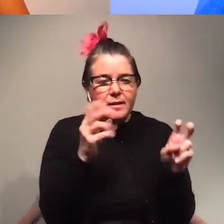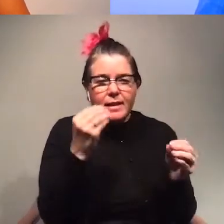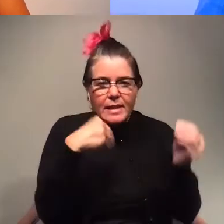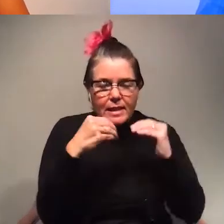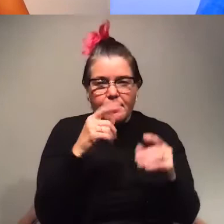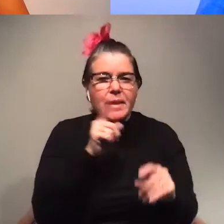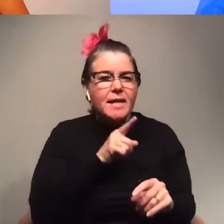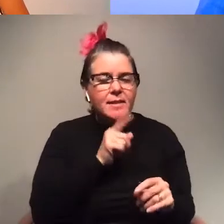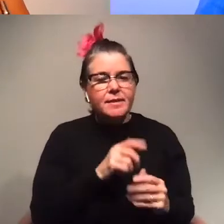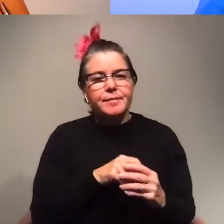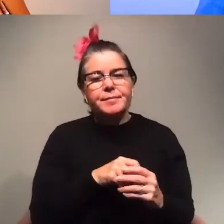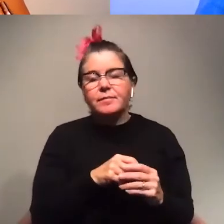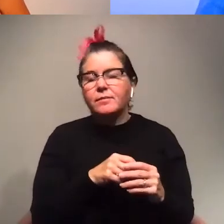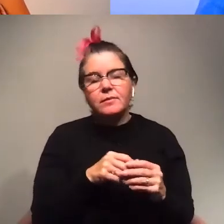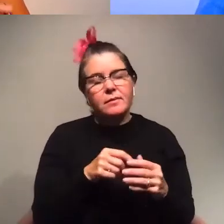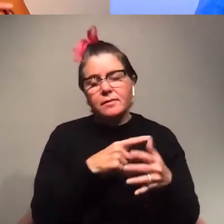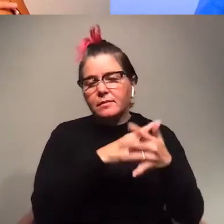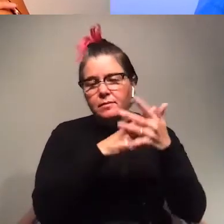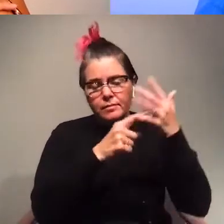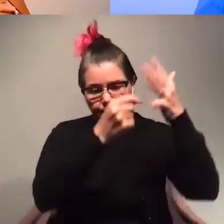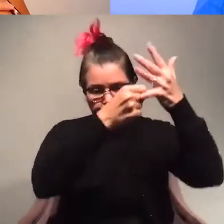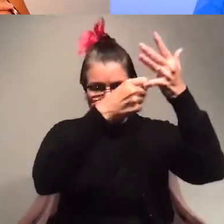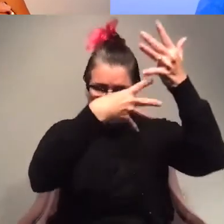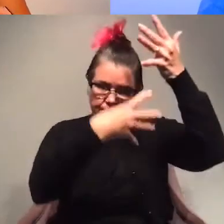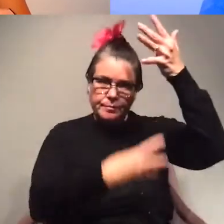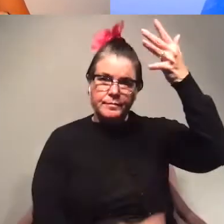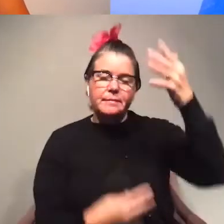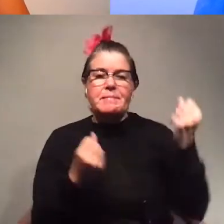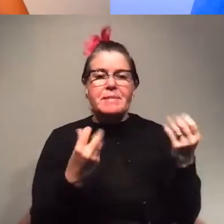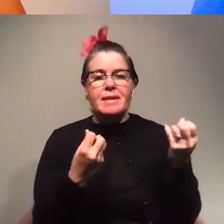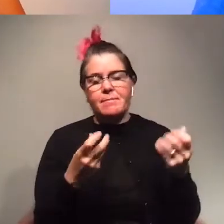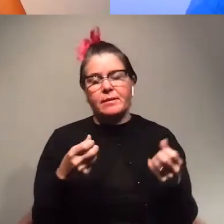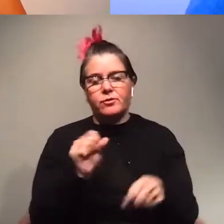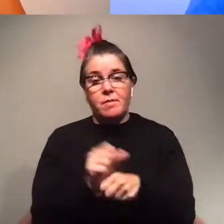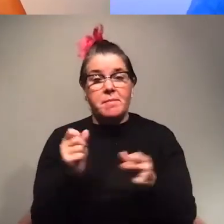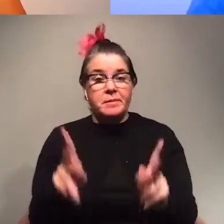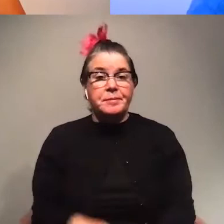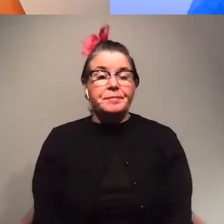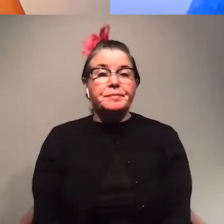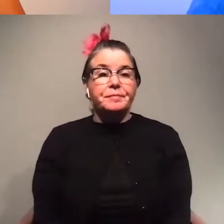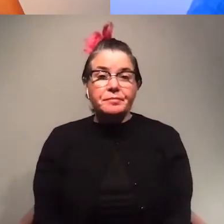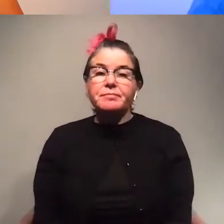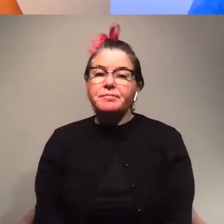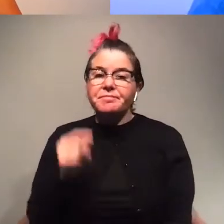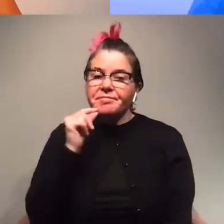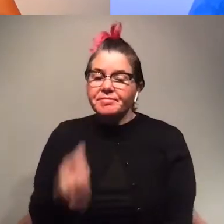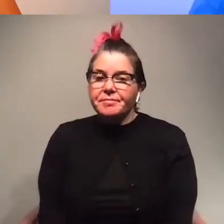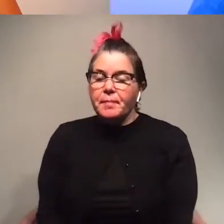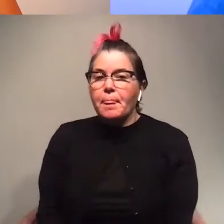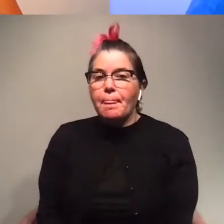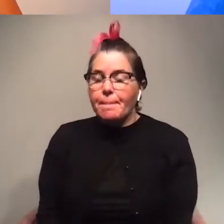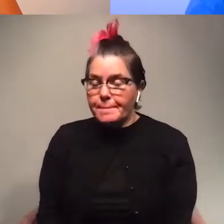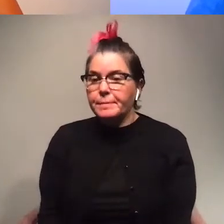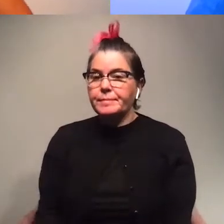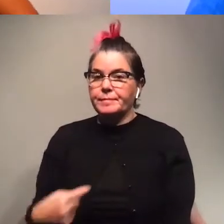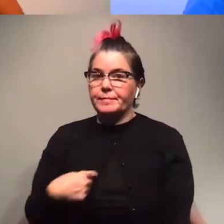there's tons of options. There's tons of job options. Yeah, that sounds really cool. Yeah, as a